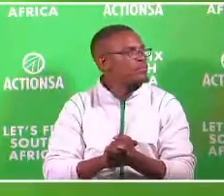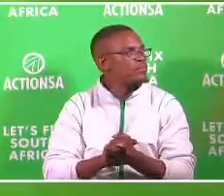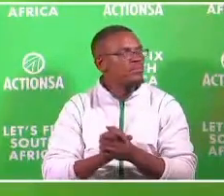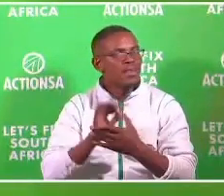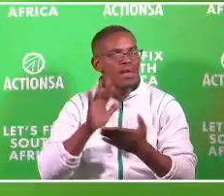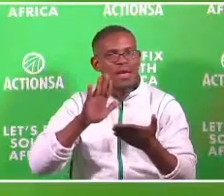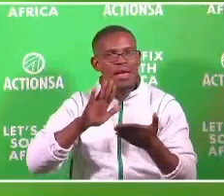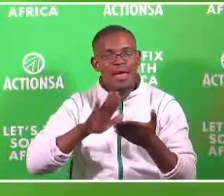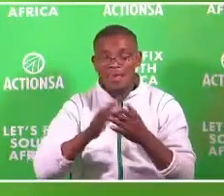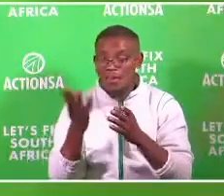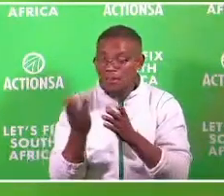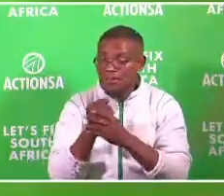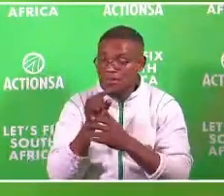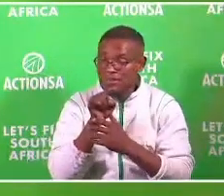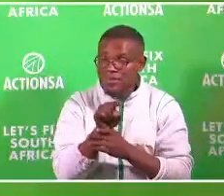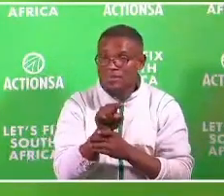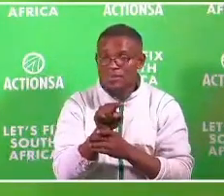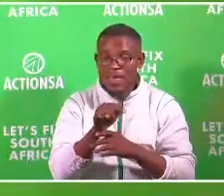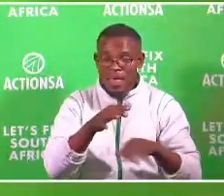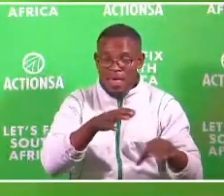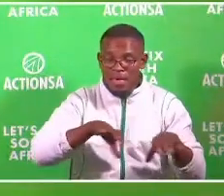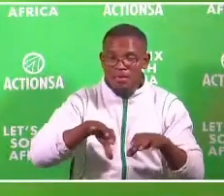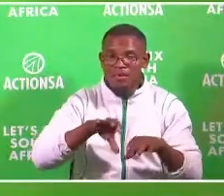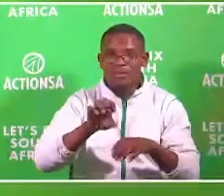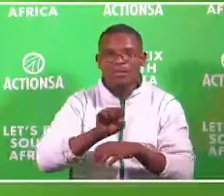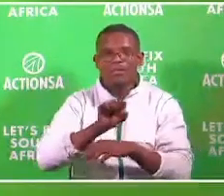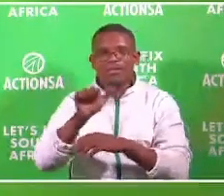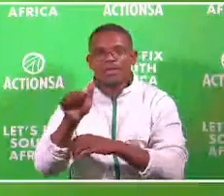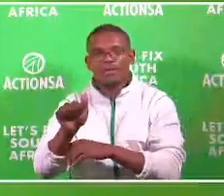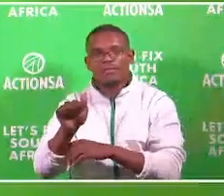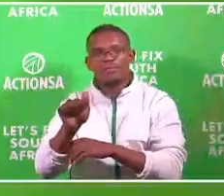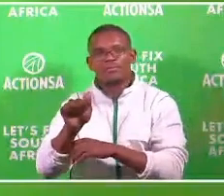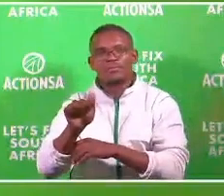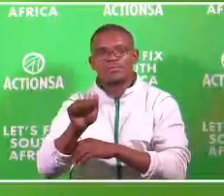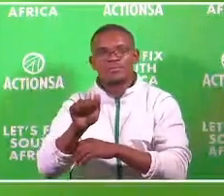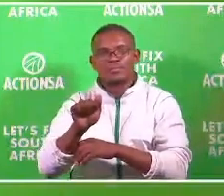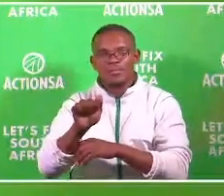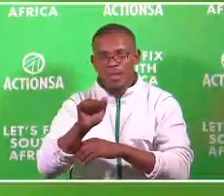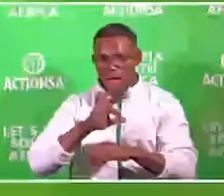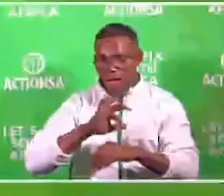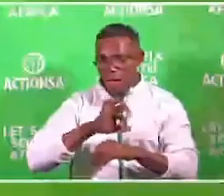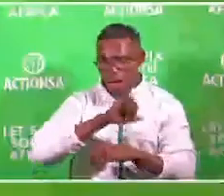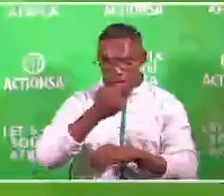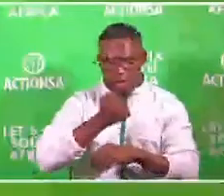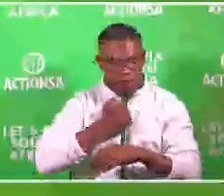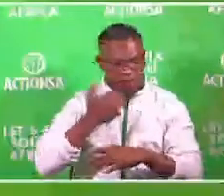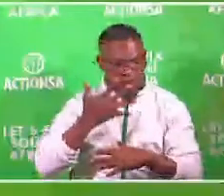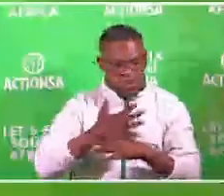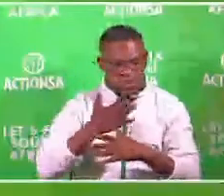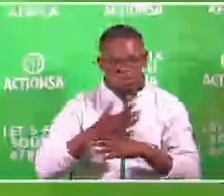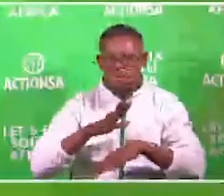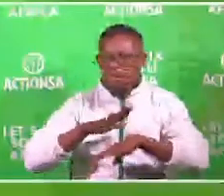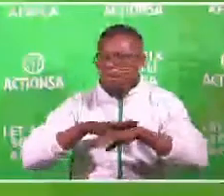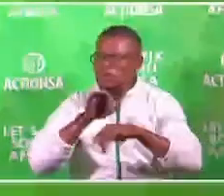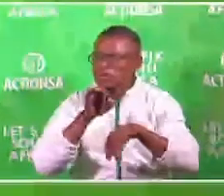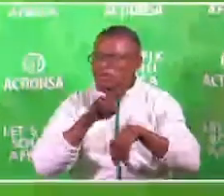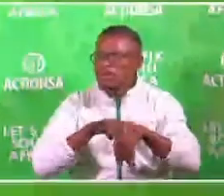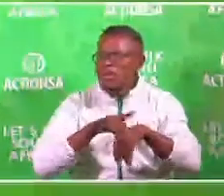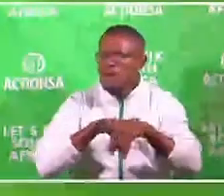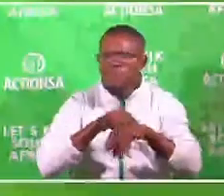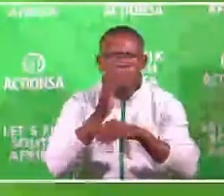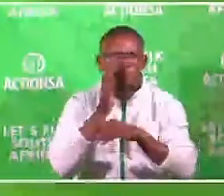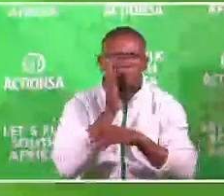we did so in true ActionSA spirit. Our delegates were on time,